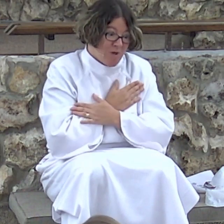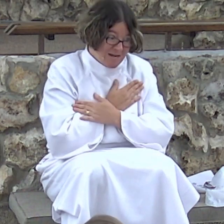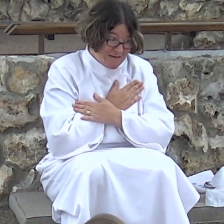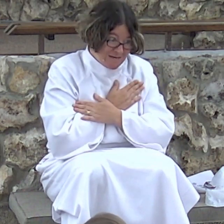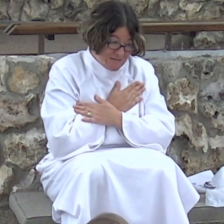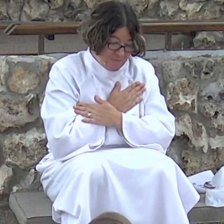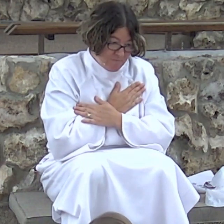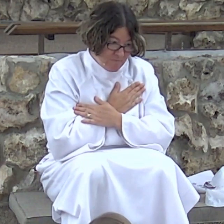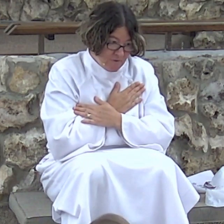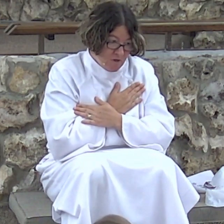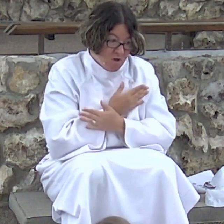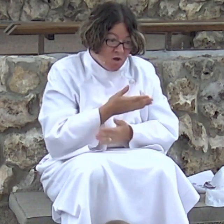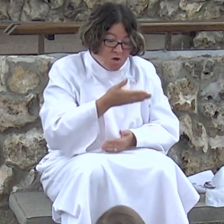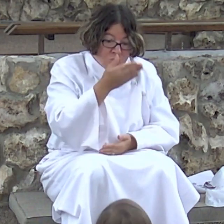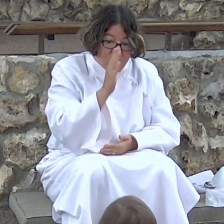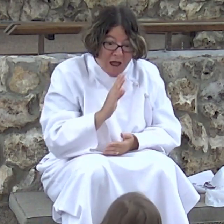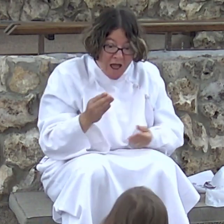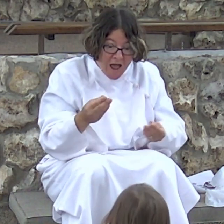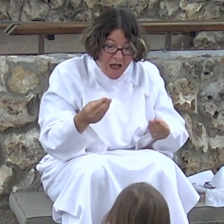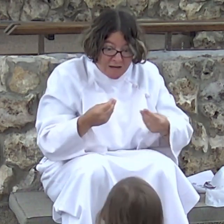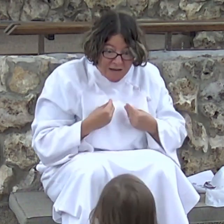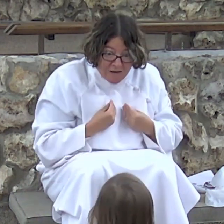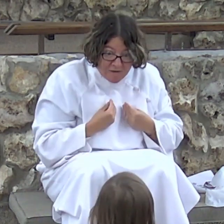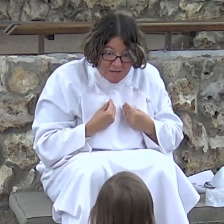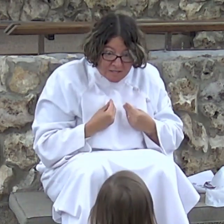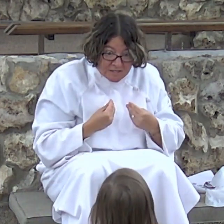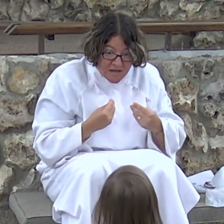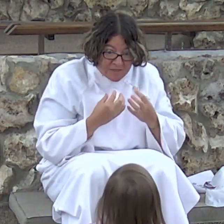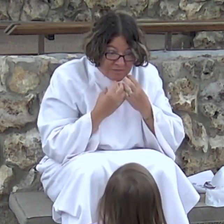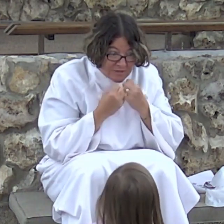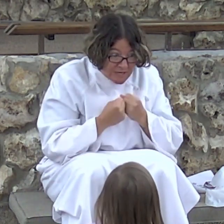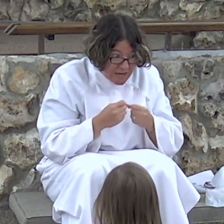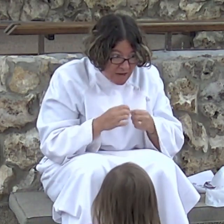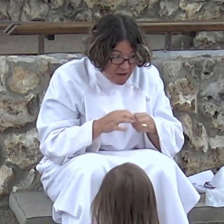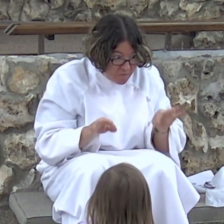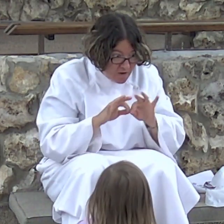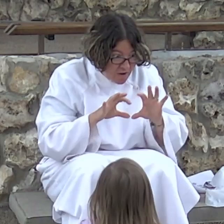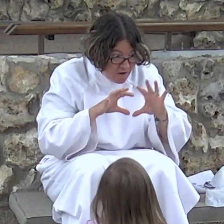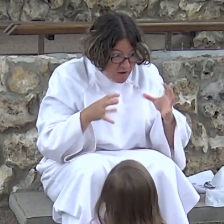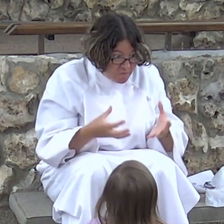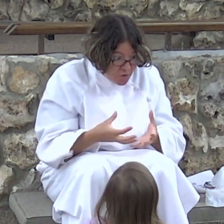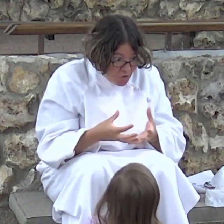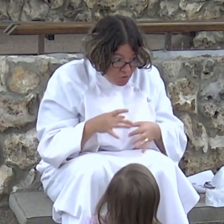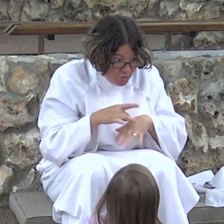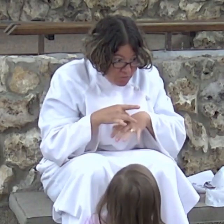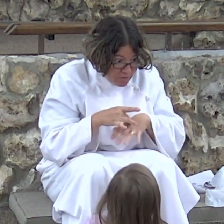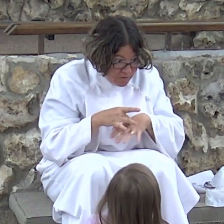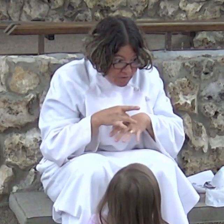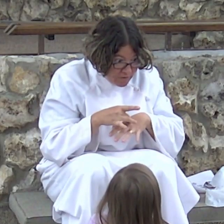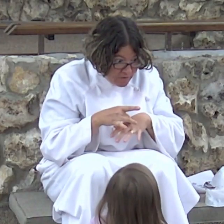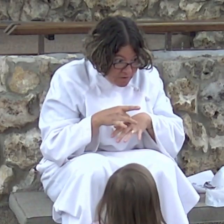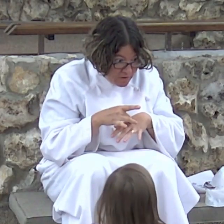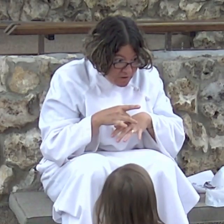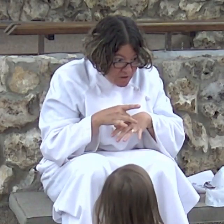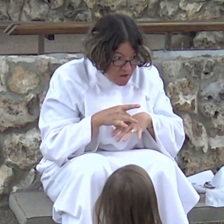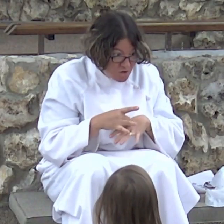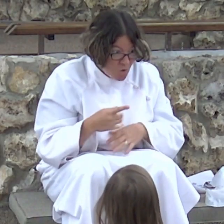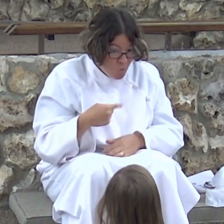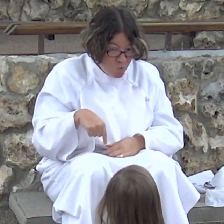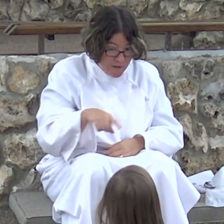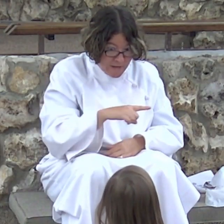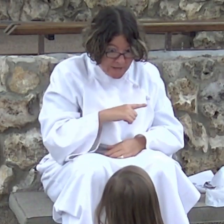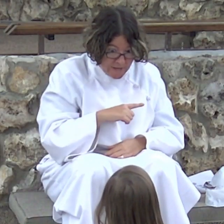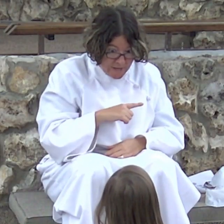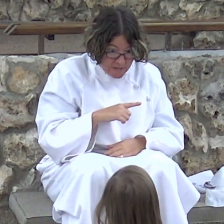day, he rested. So God gave us this gift of the earth.